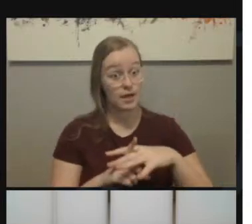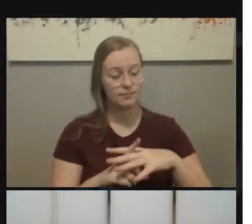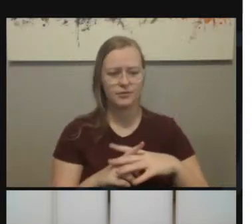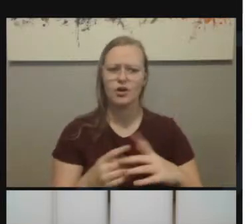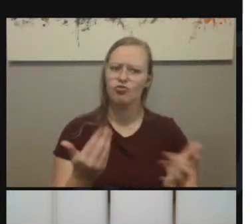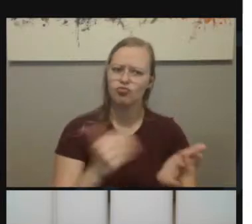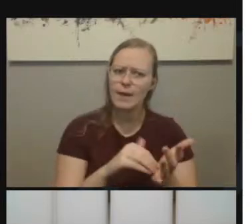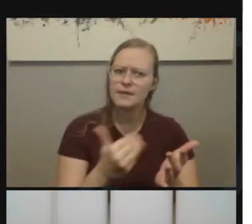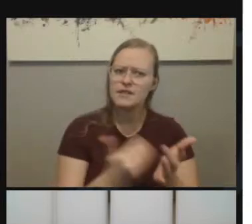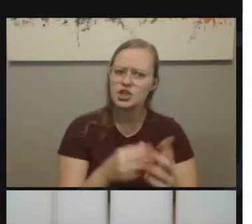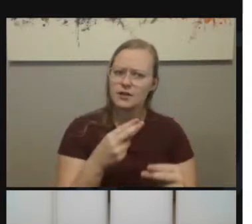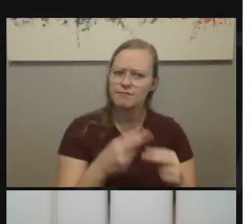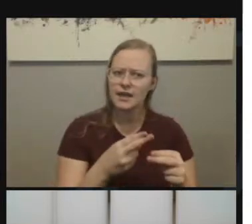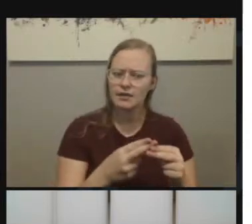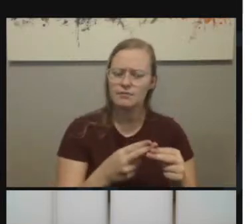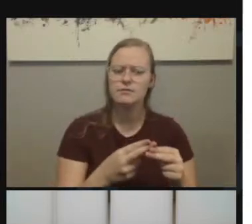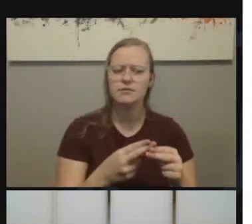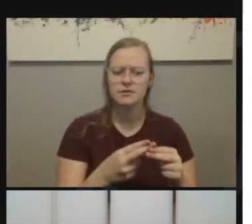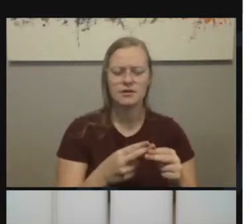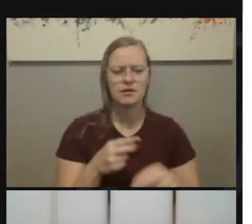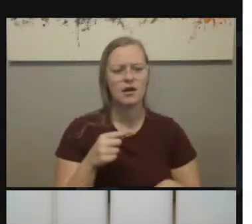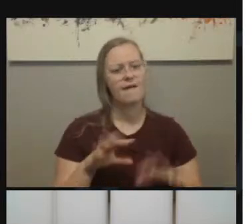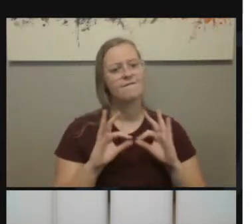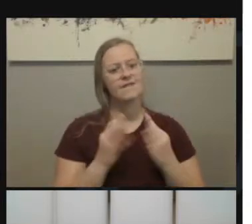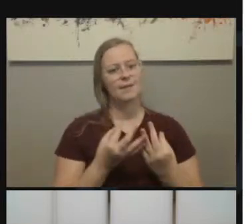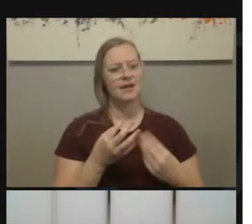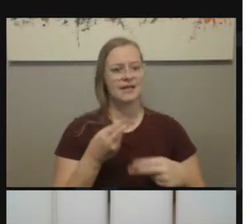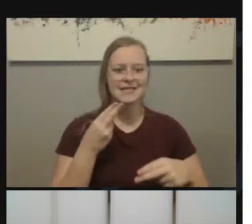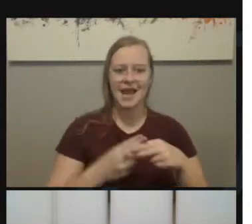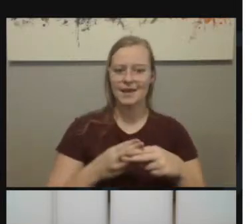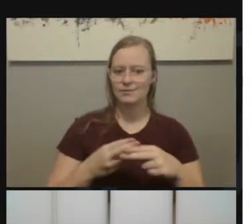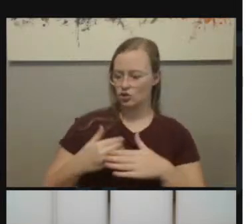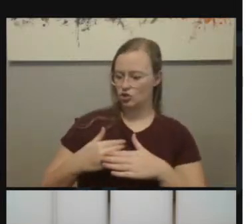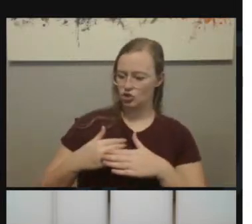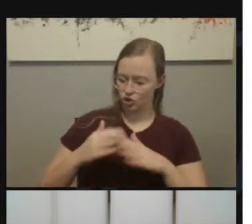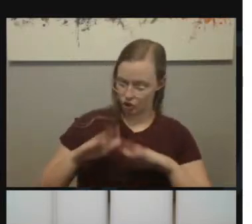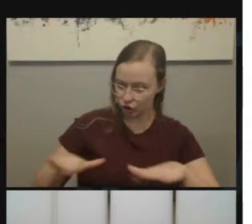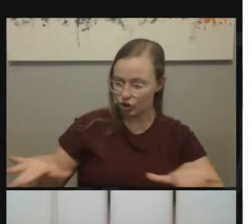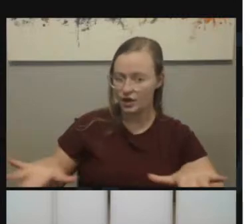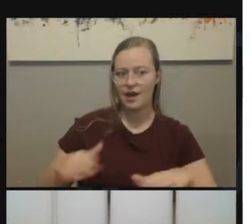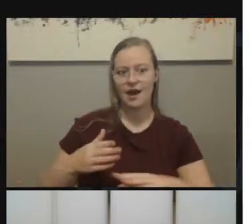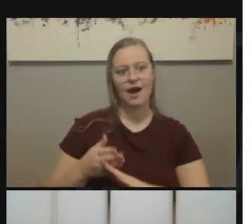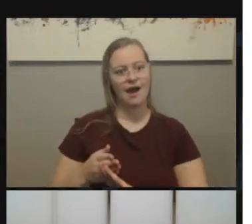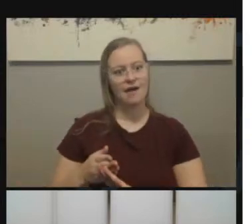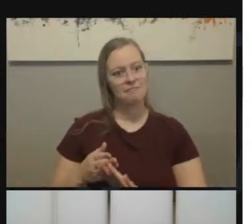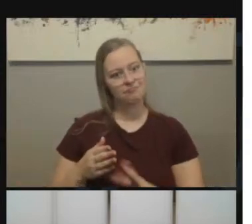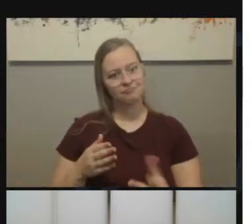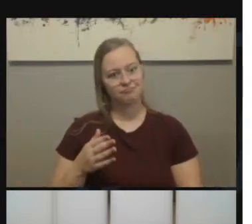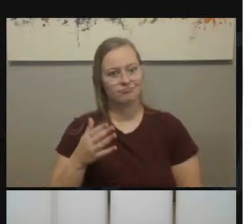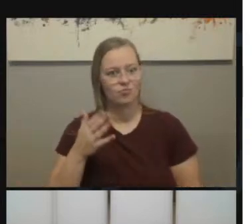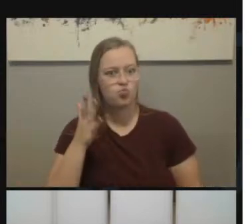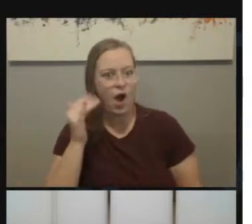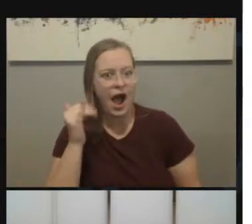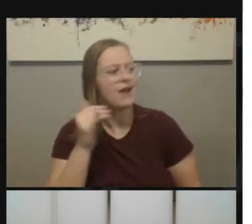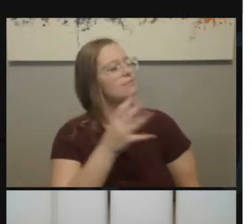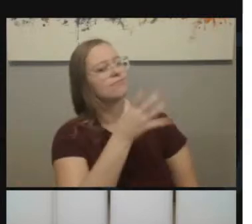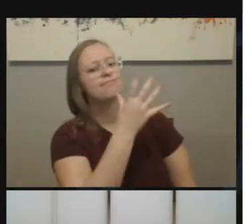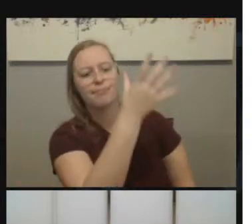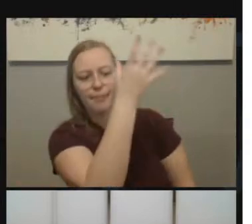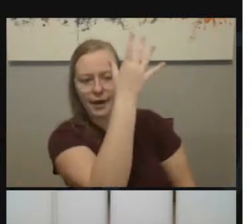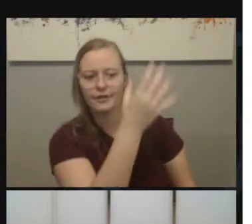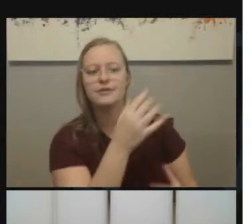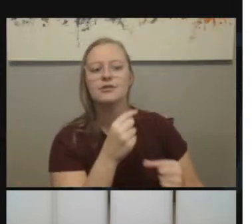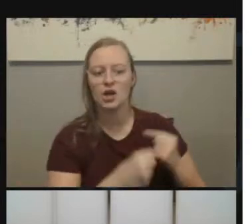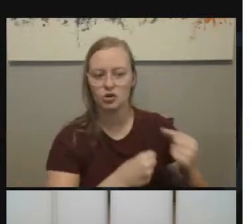names. This was a family that named its children after their parents'